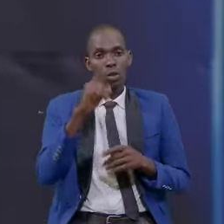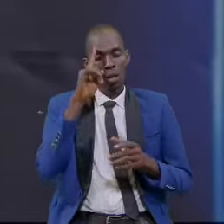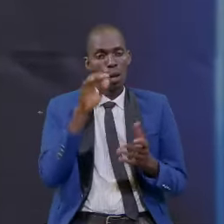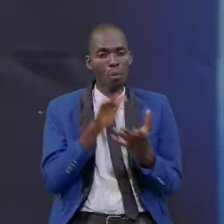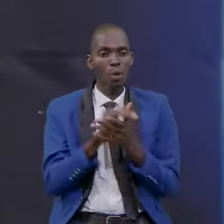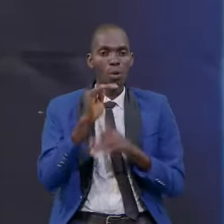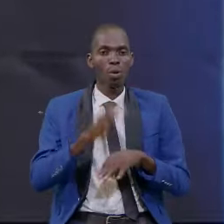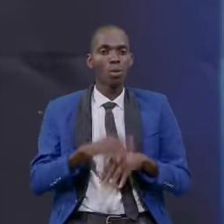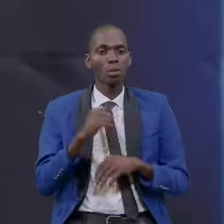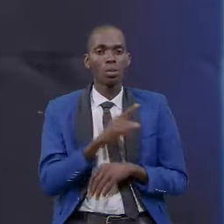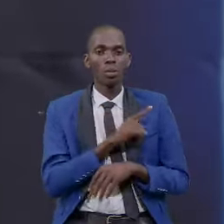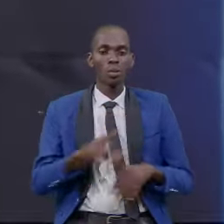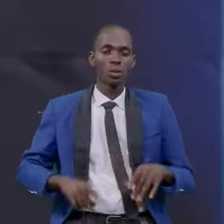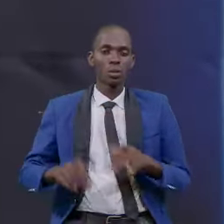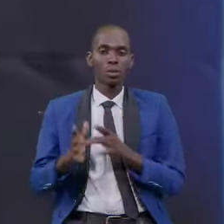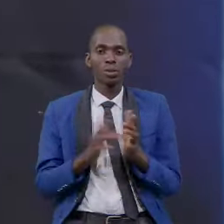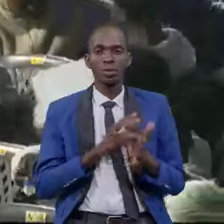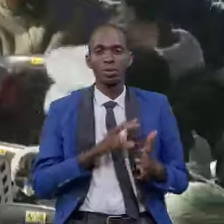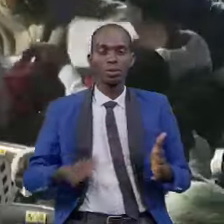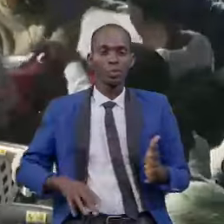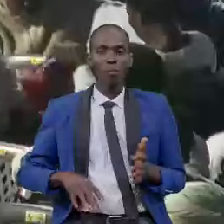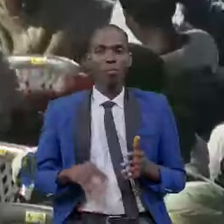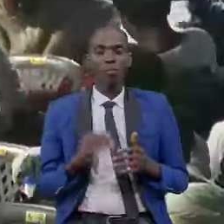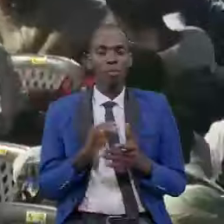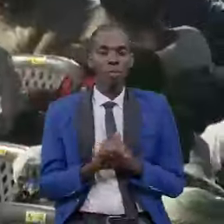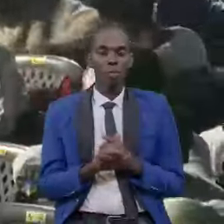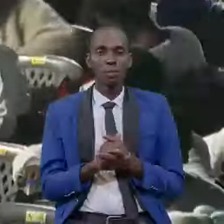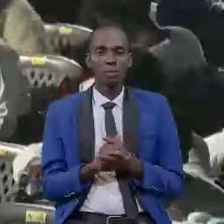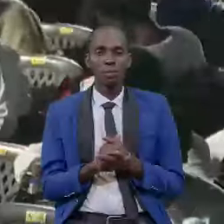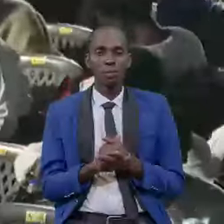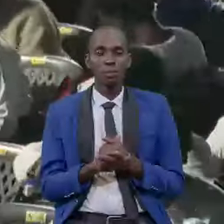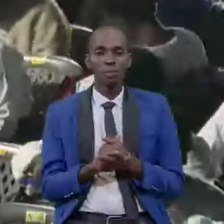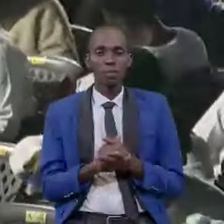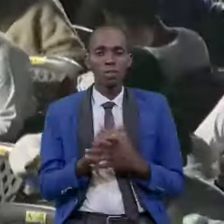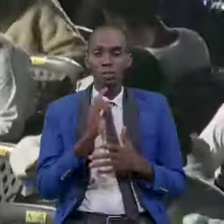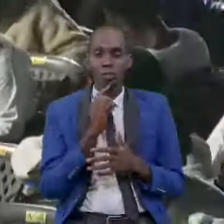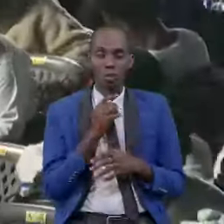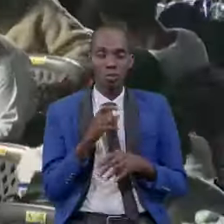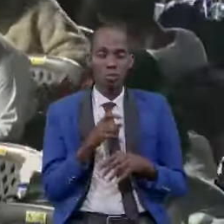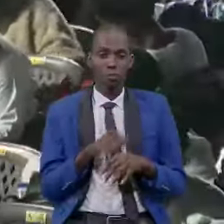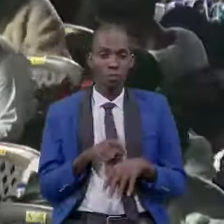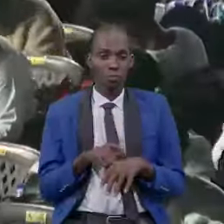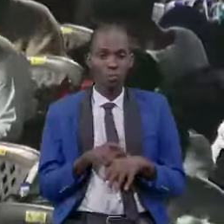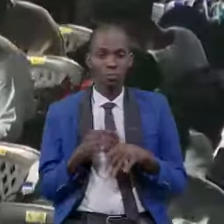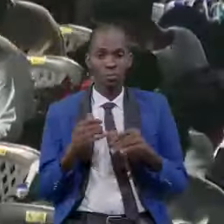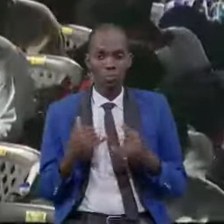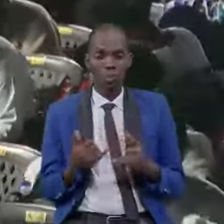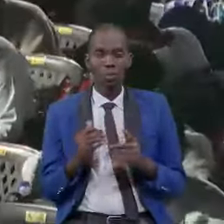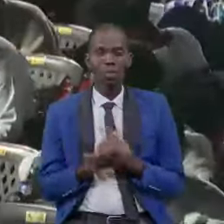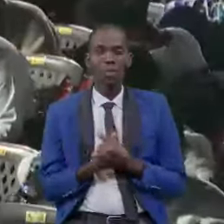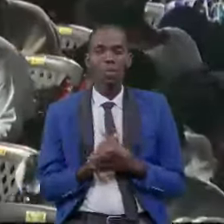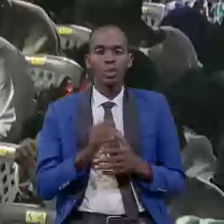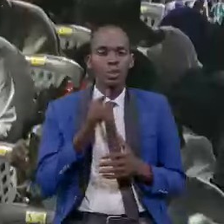Lord Jesus Christ. As heads are bowed and eyes are closed, you want